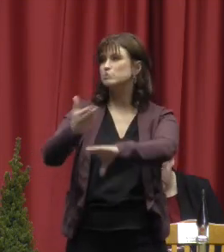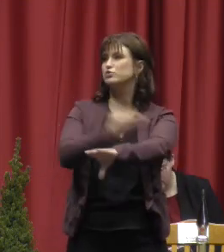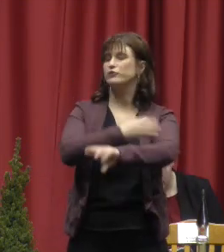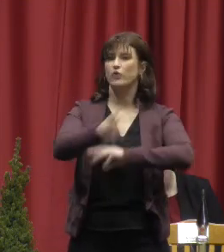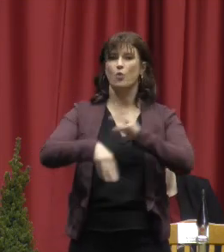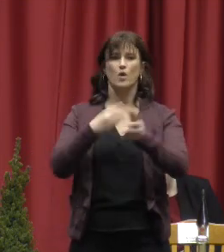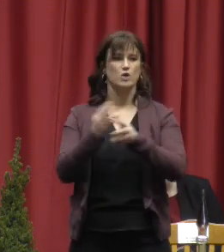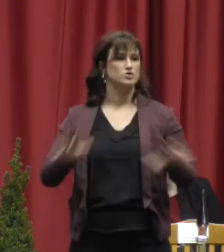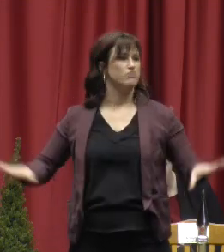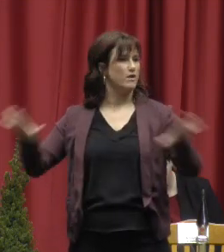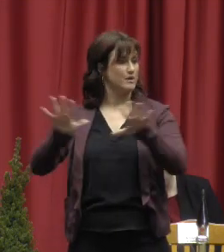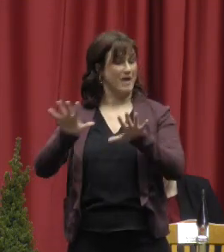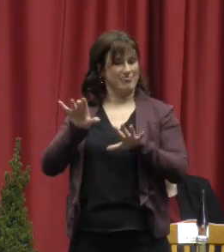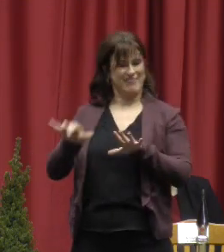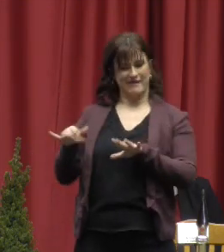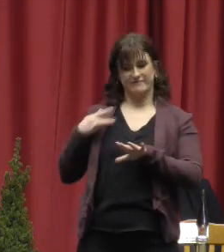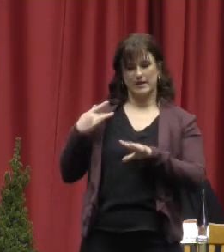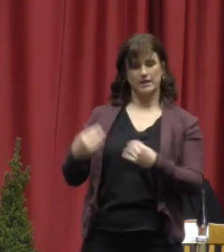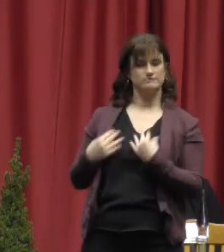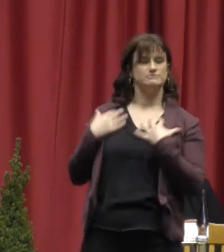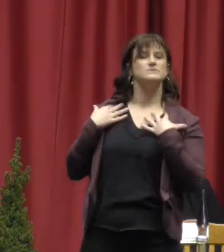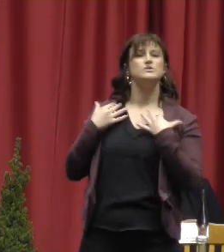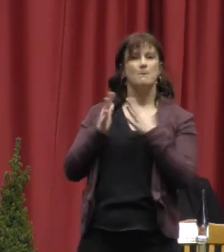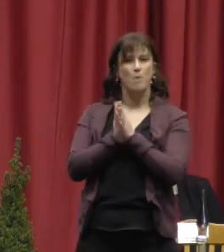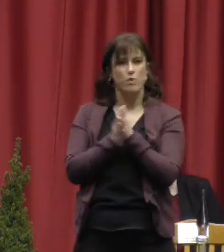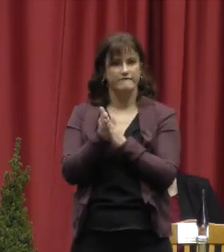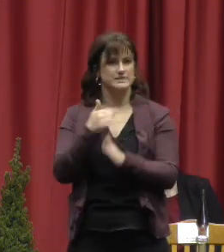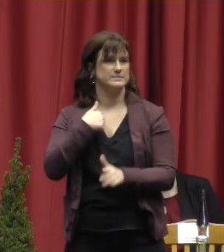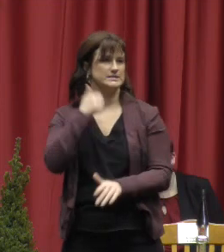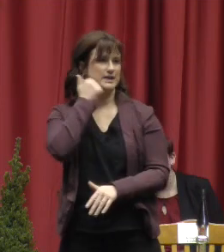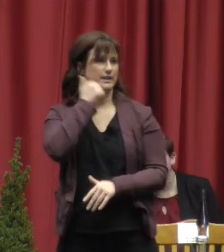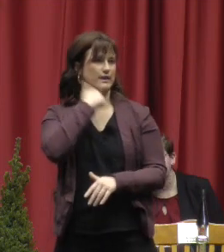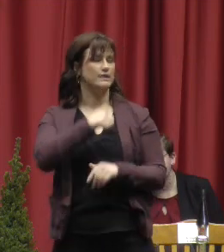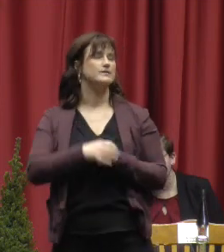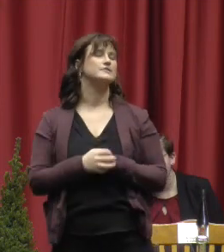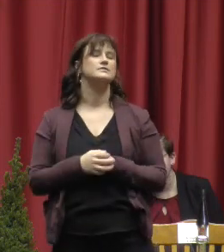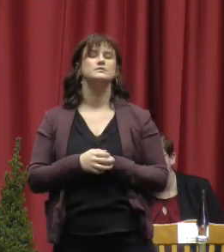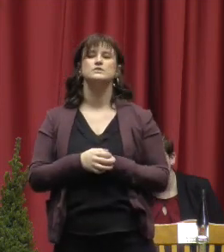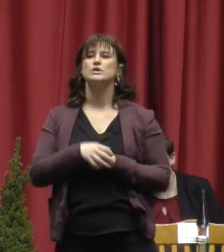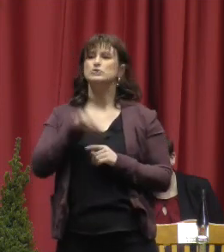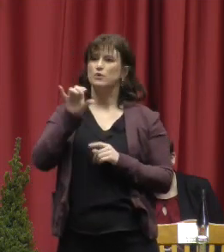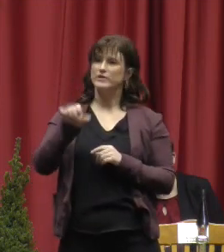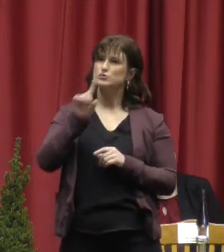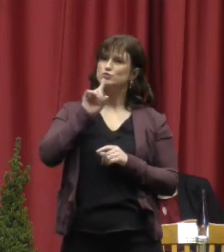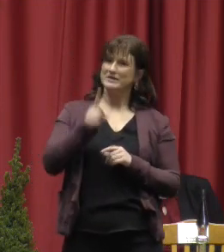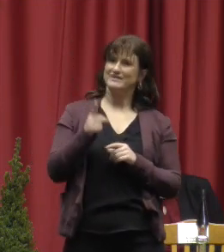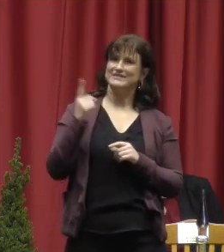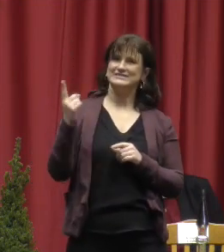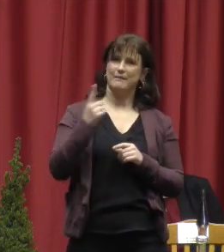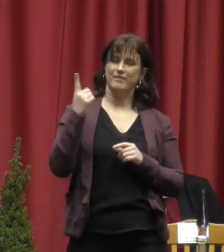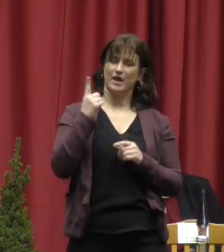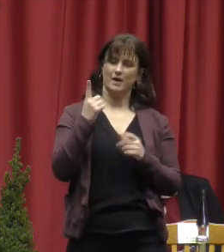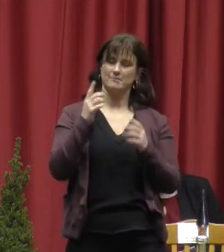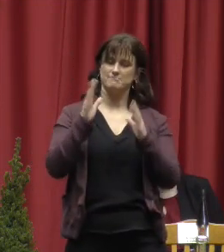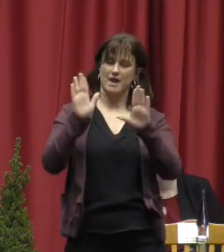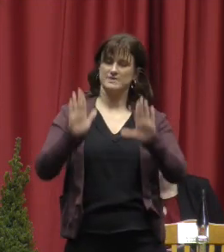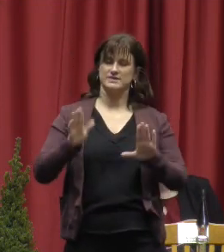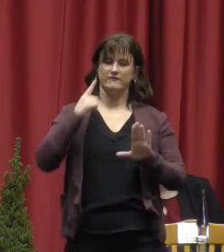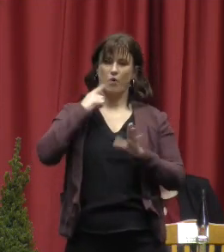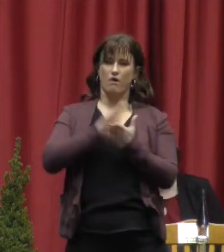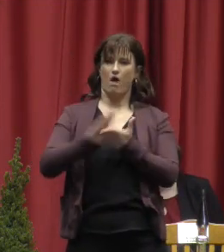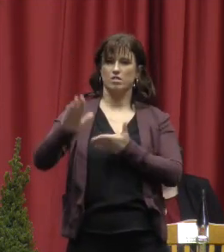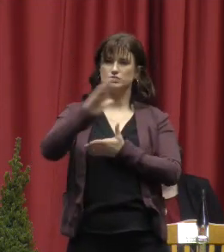continues to motivate me every day. I can't think of a better value proposition for a college to boast. Before I moved to New